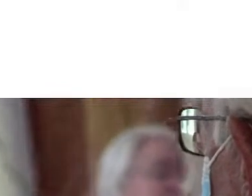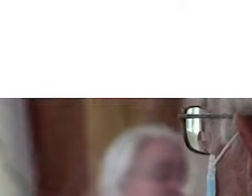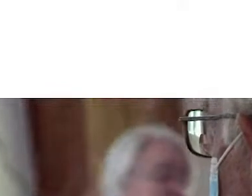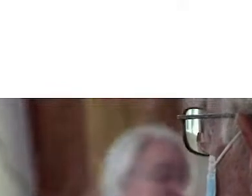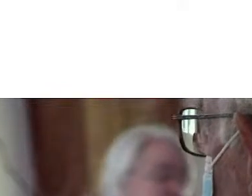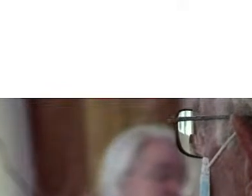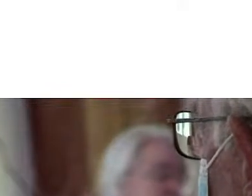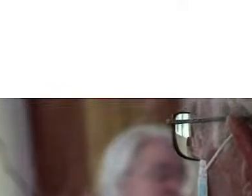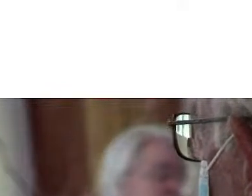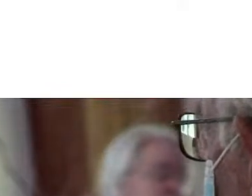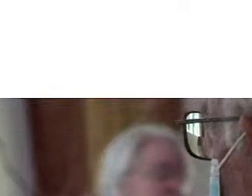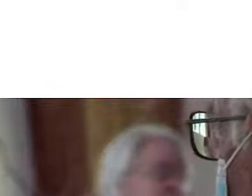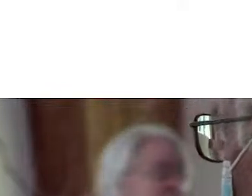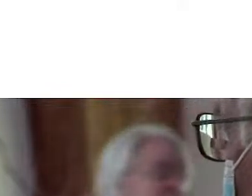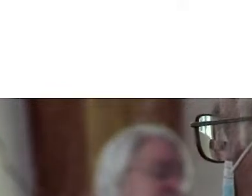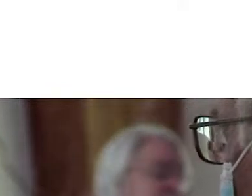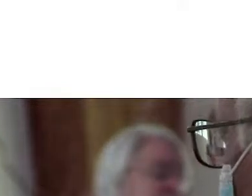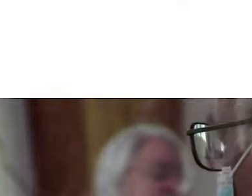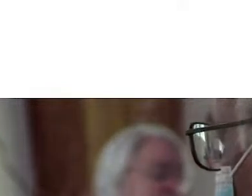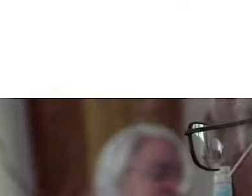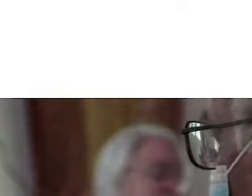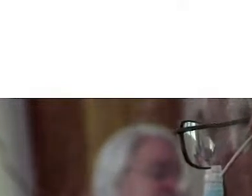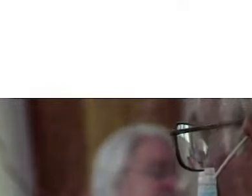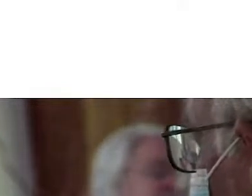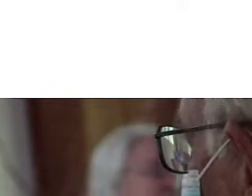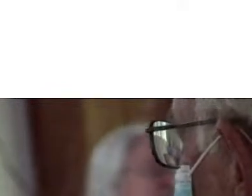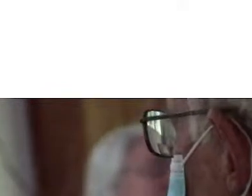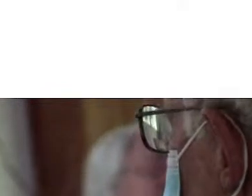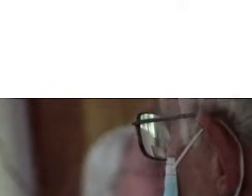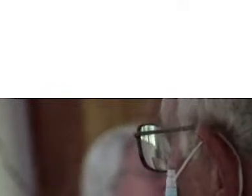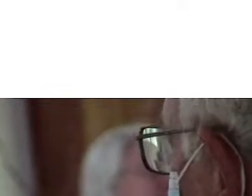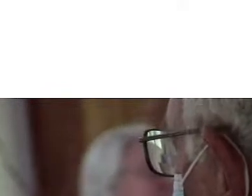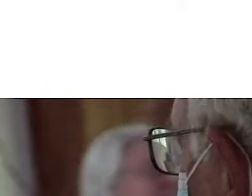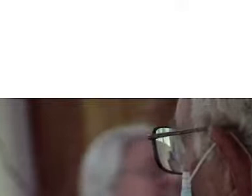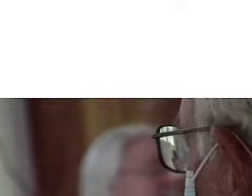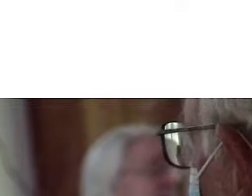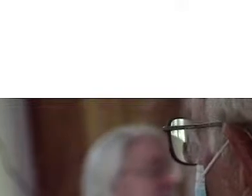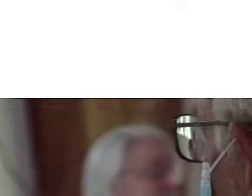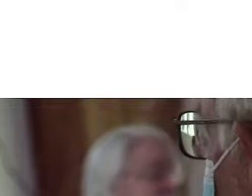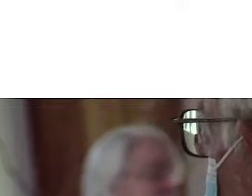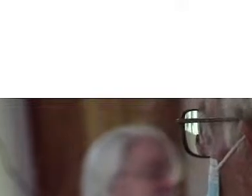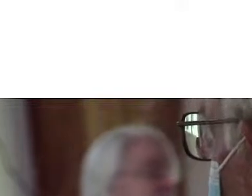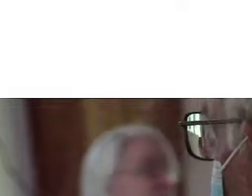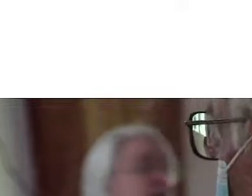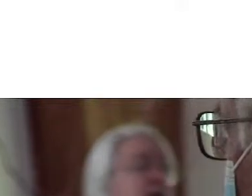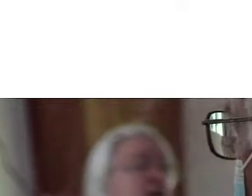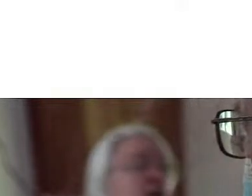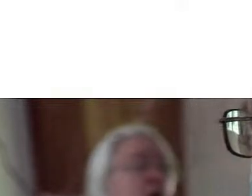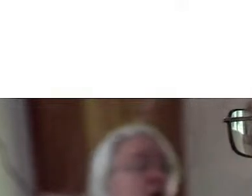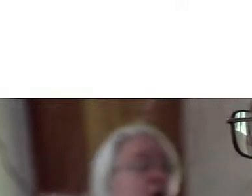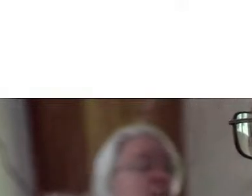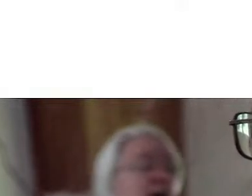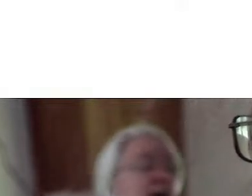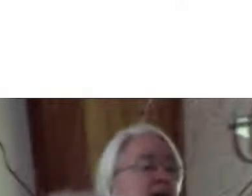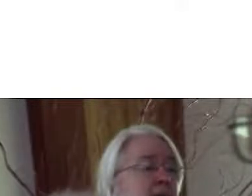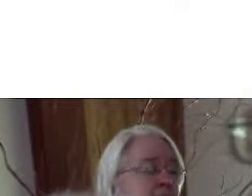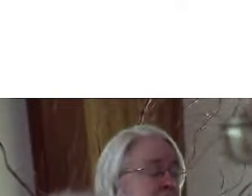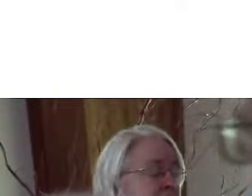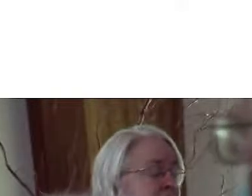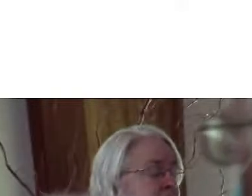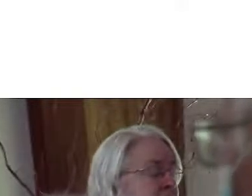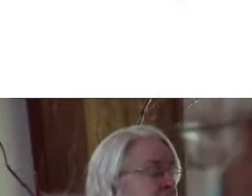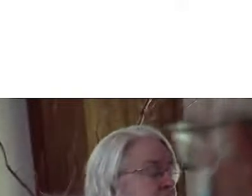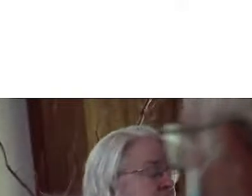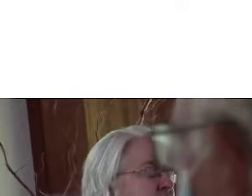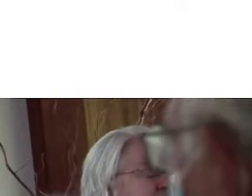life. Though with pain I made my way, still with hope I